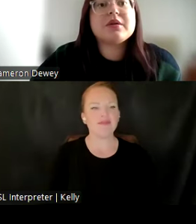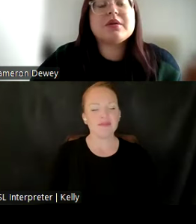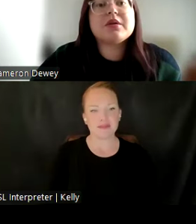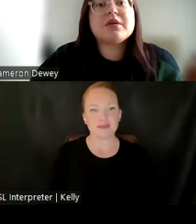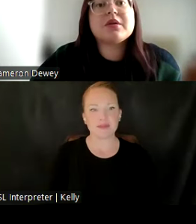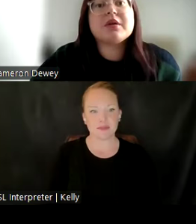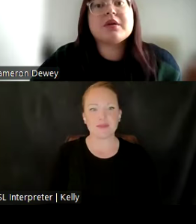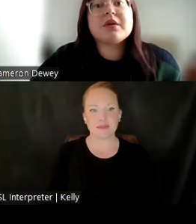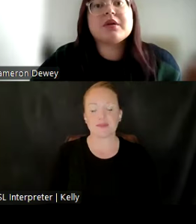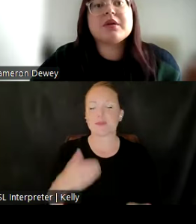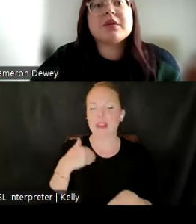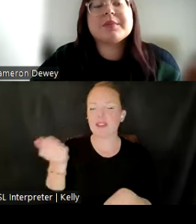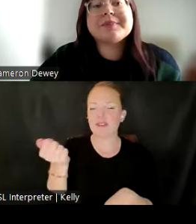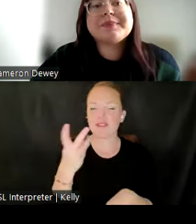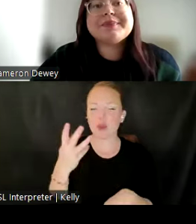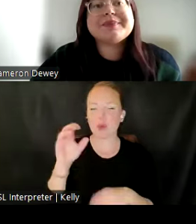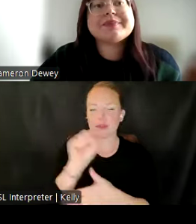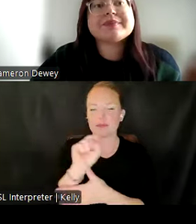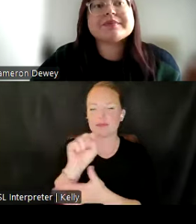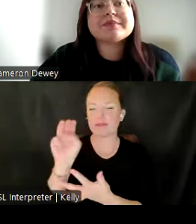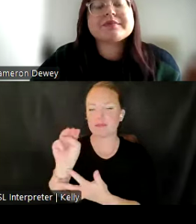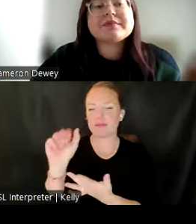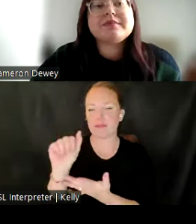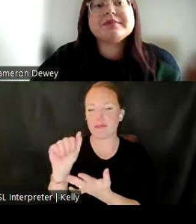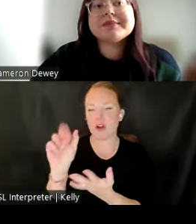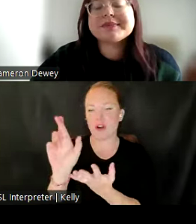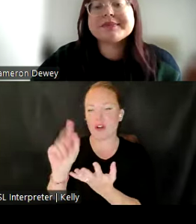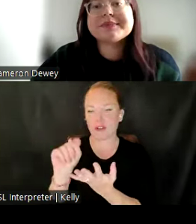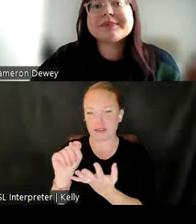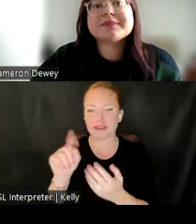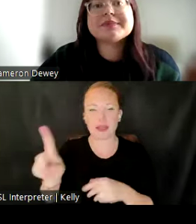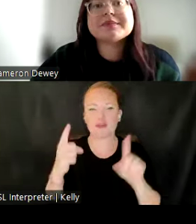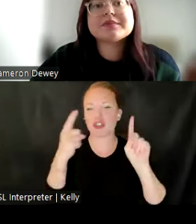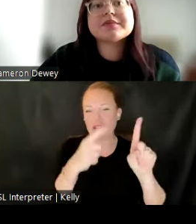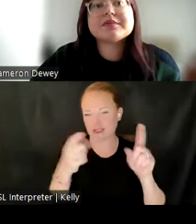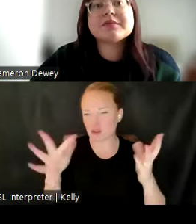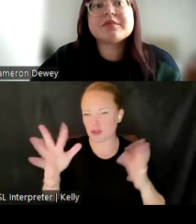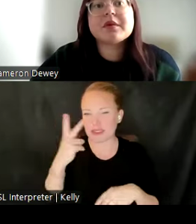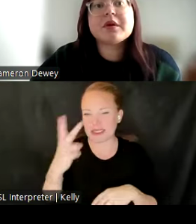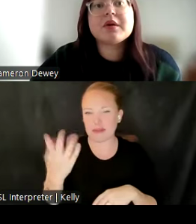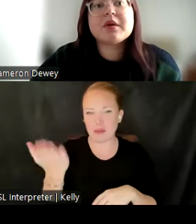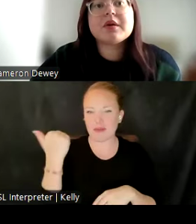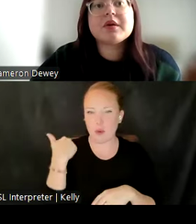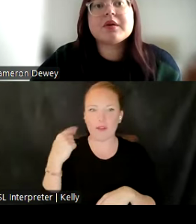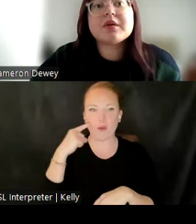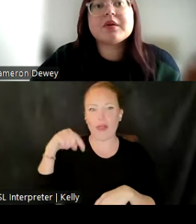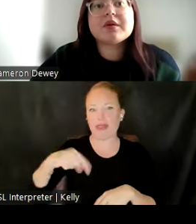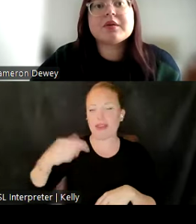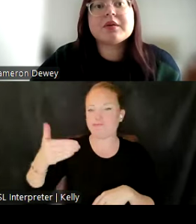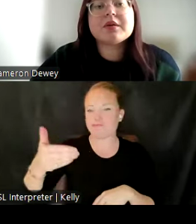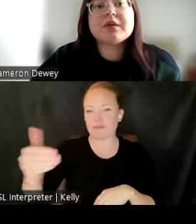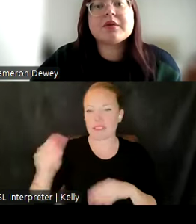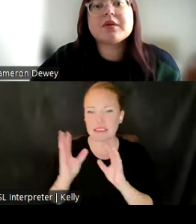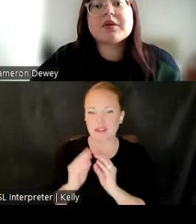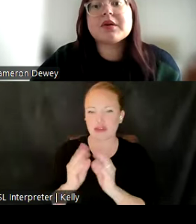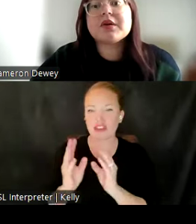So we have a couple of SMART objectives. You guys have probably seen the SMART objectives for a majority of these SAVAT sessions, but